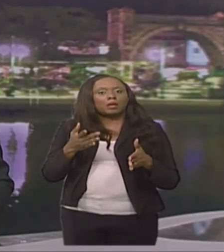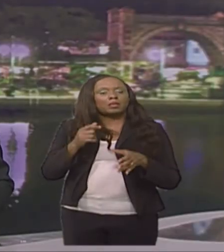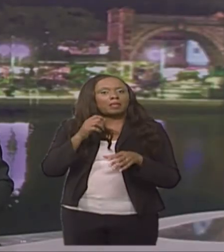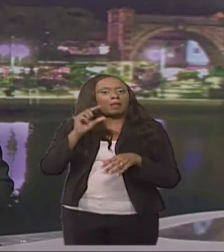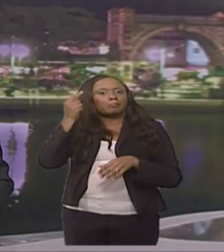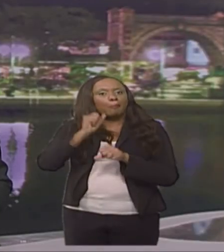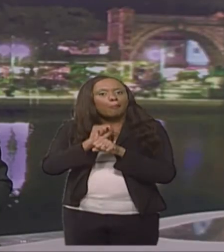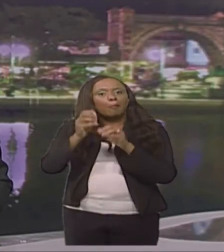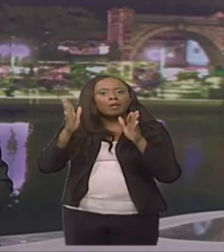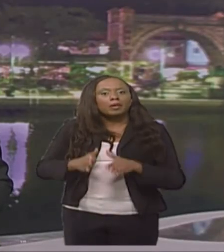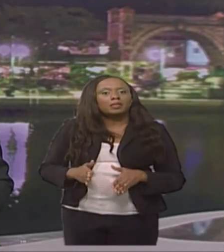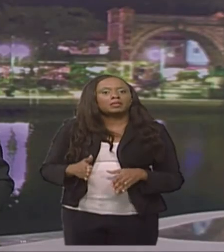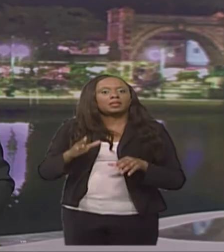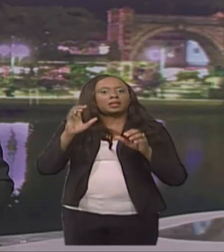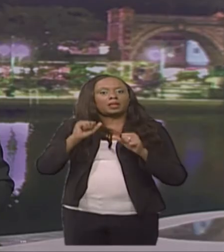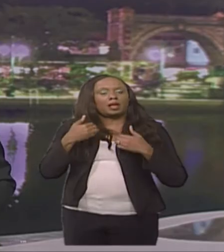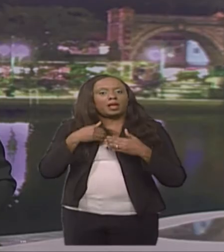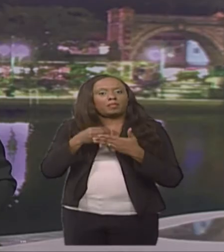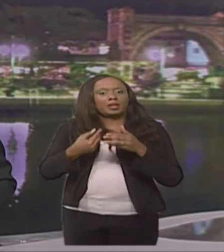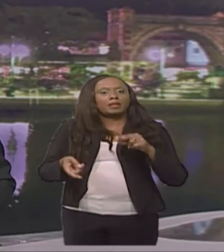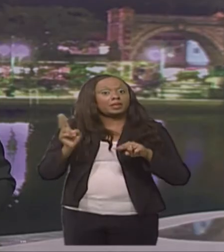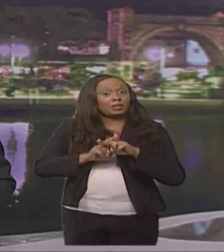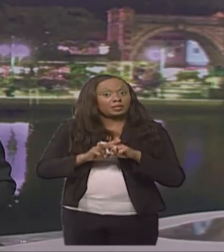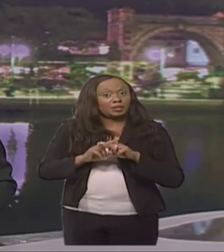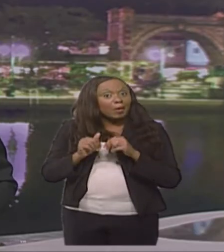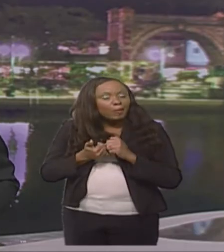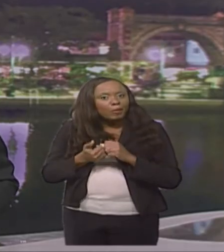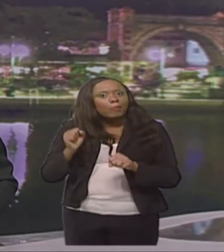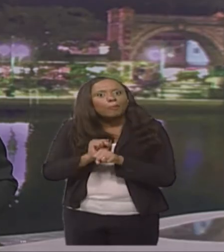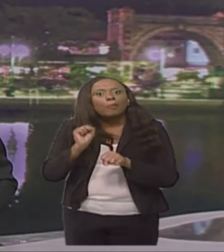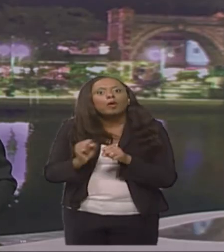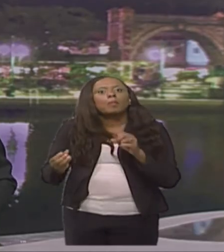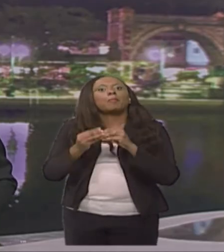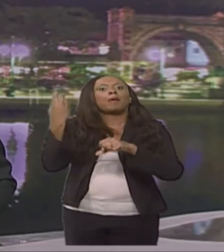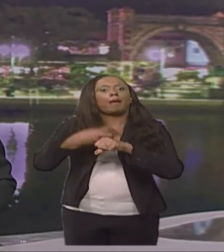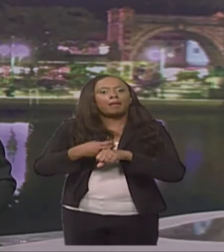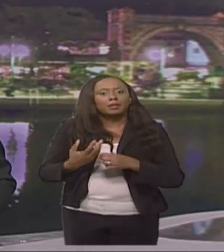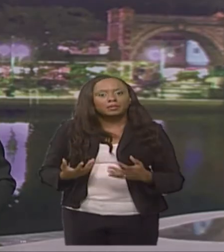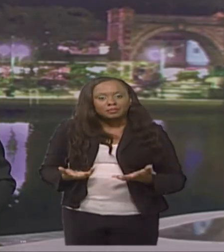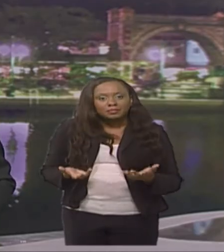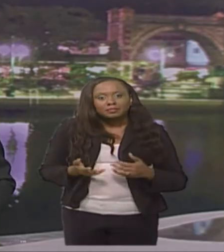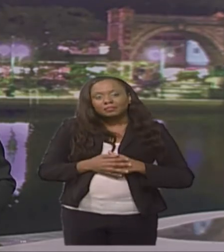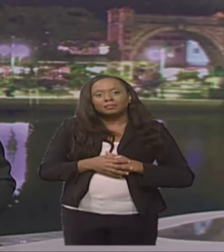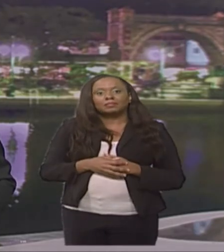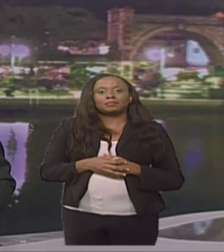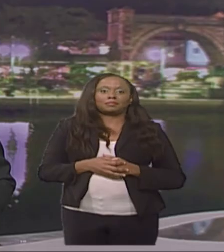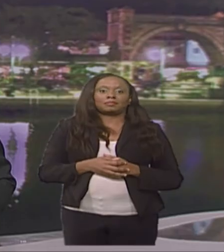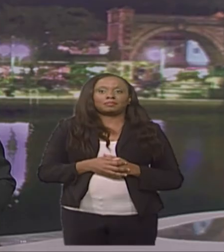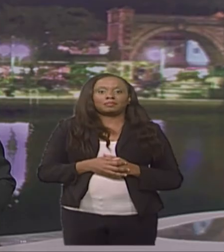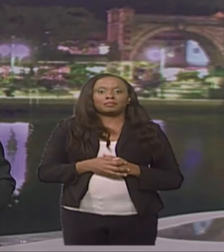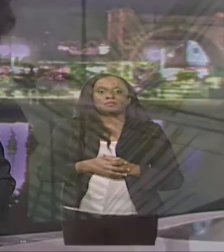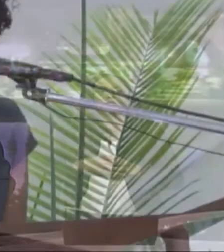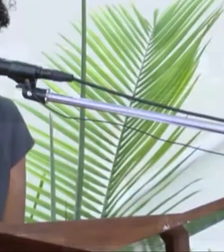public servants can assure themselves of a wage increase is by working harder. In her opening remarks at the Barbados Workers Union for